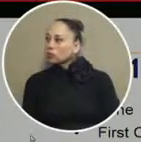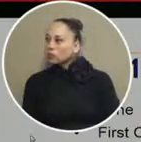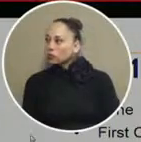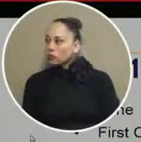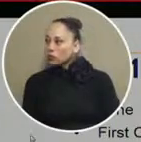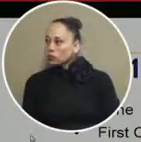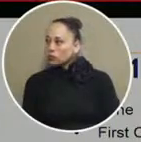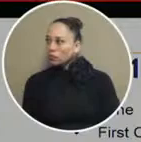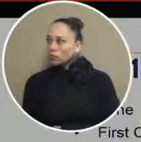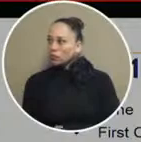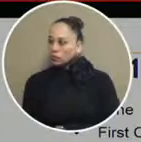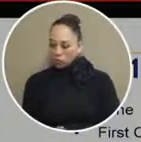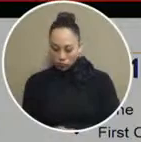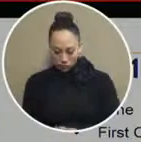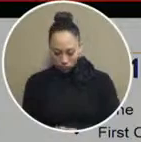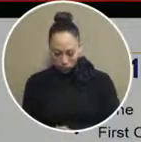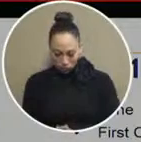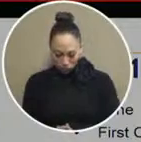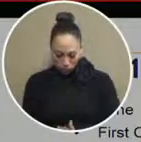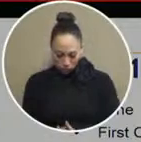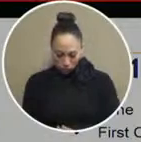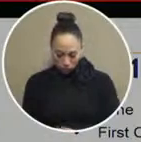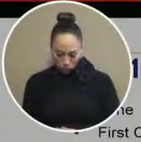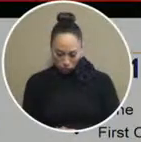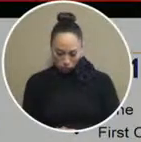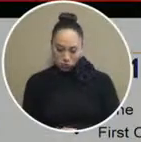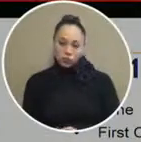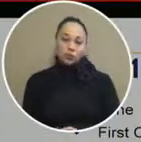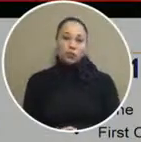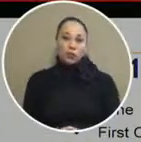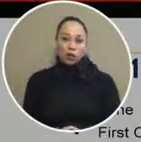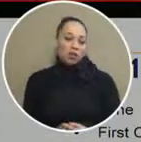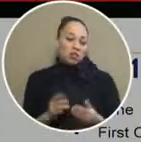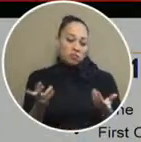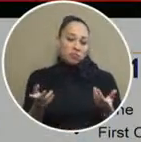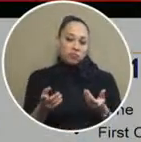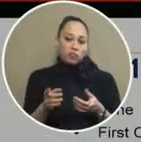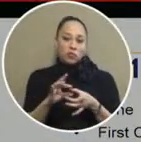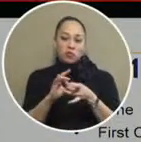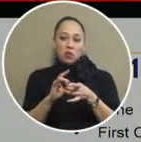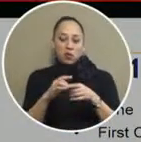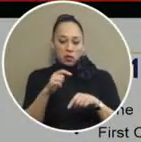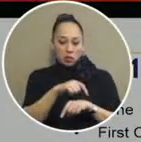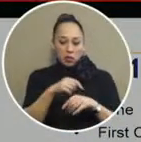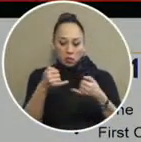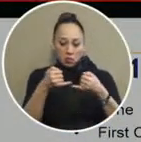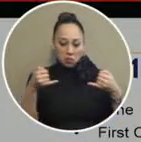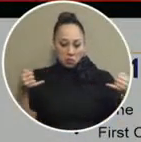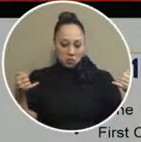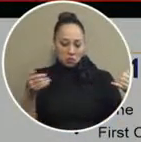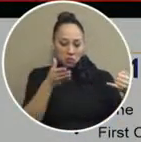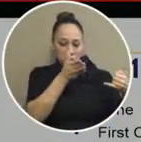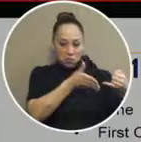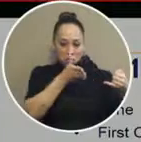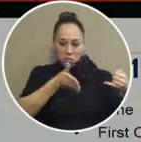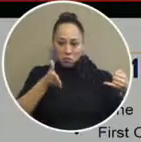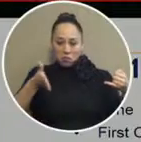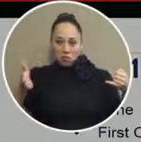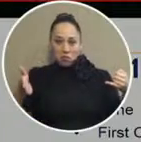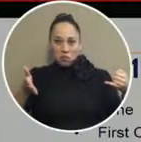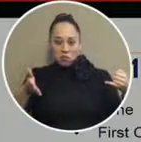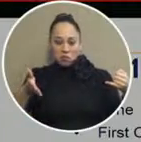And in a timeline that we have, we know